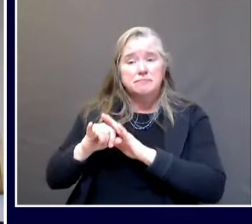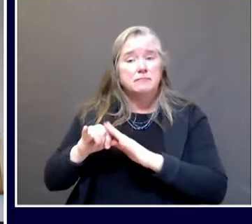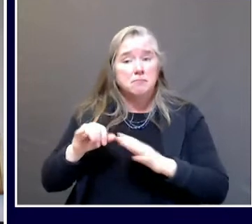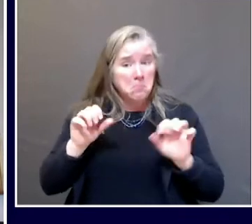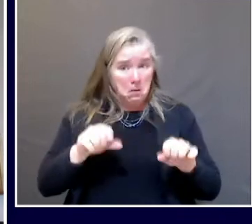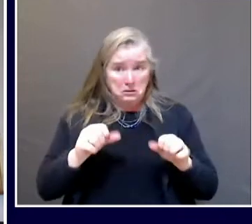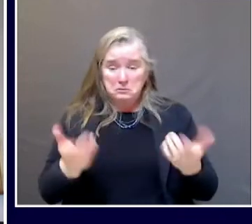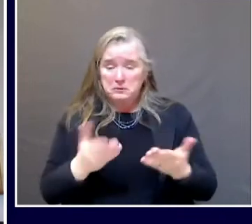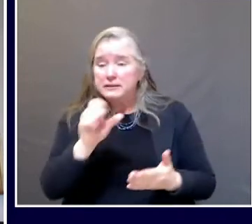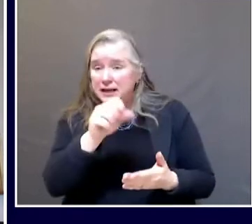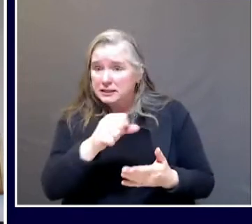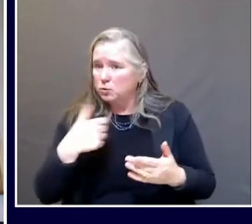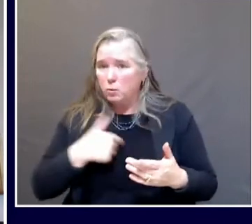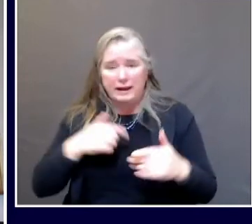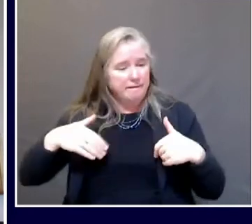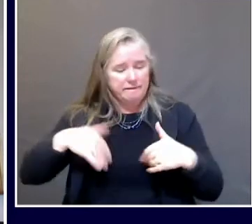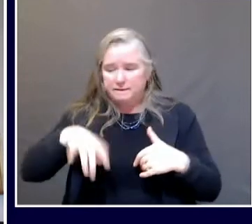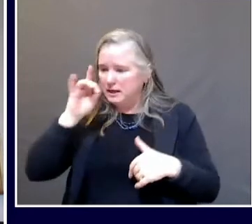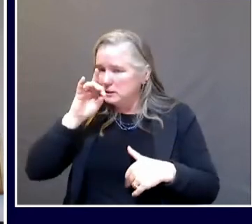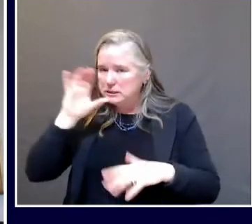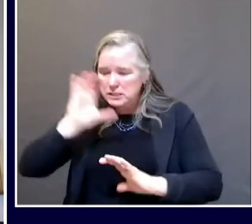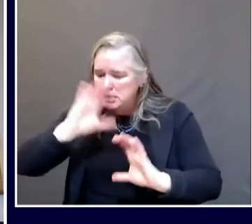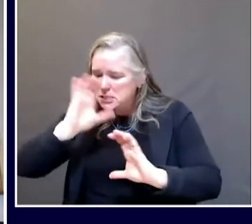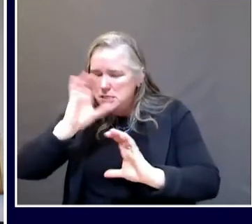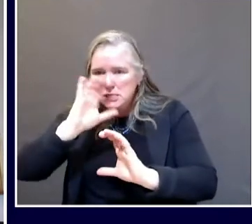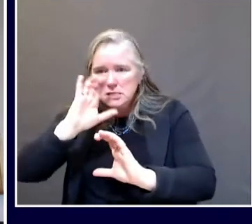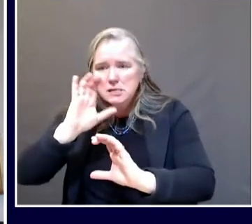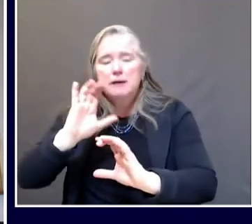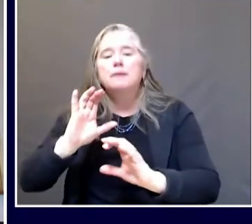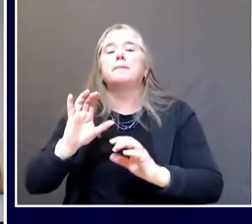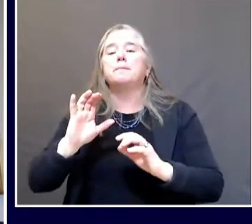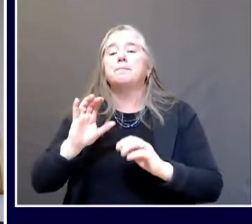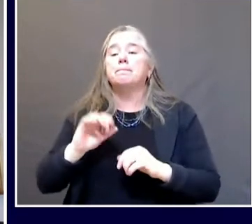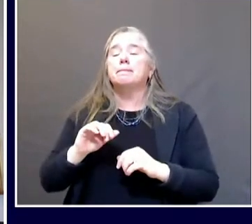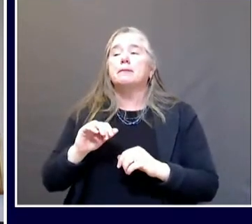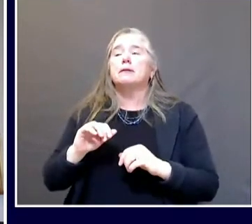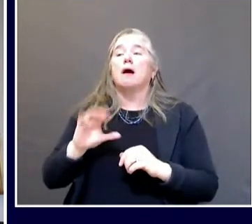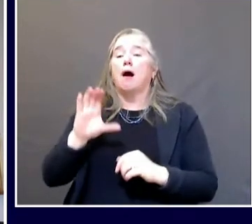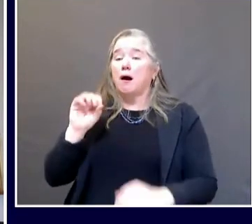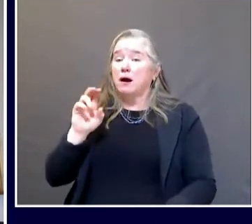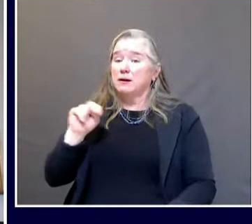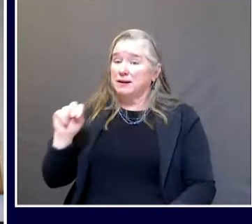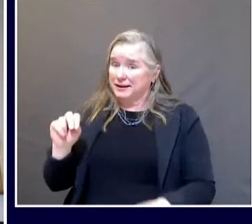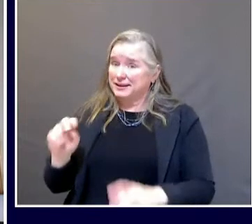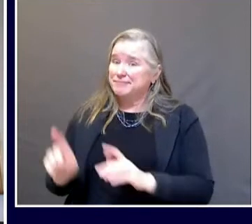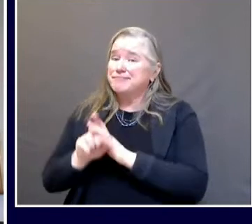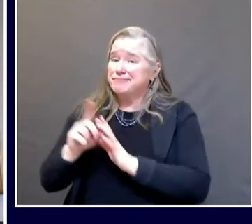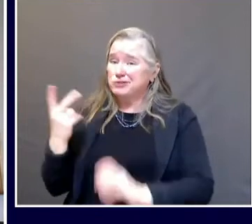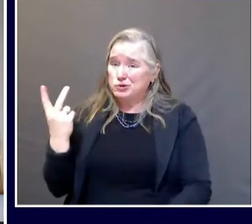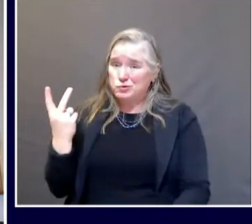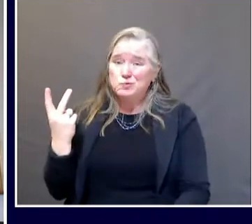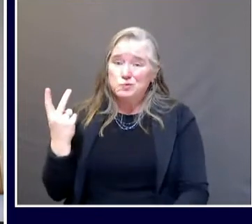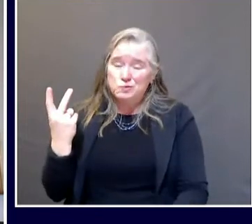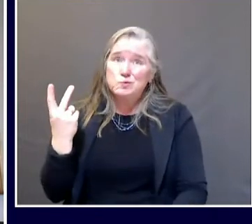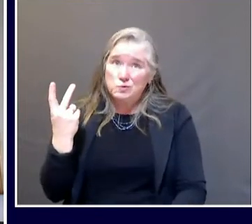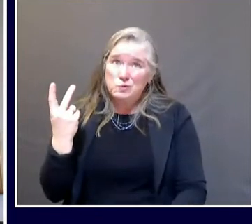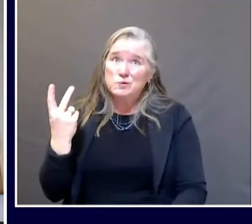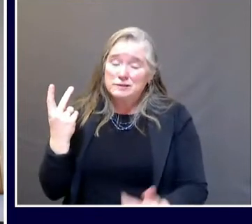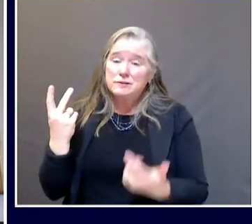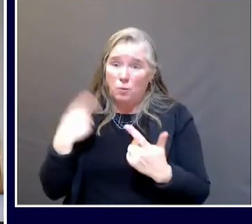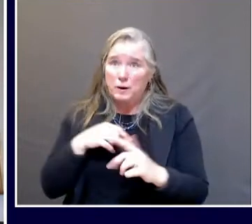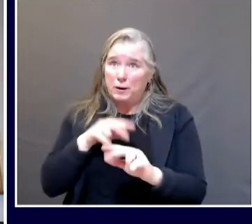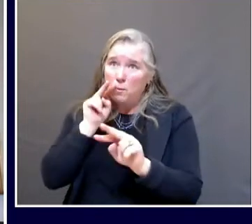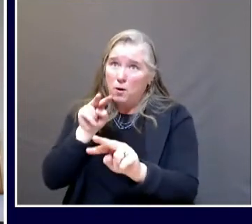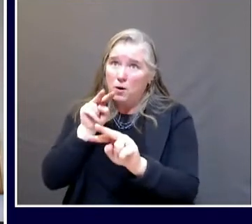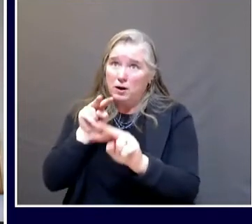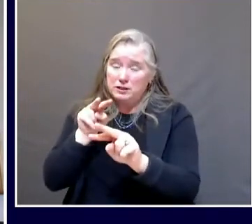it. We have not found it yet, although it has been detected in at least 2 cases in Connecticut. So we are on the lookout for it. We're